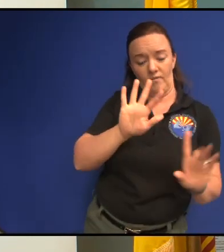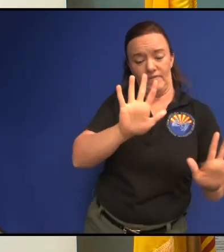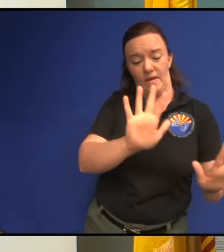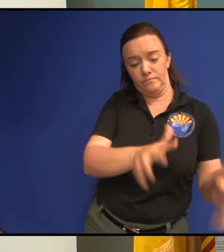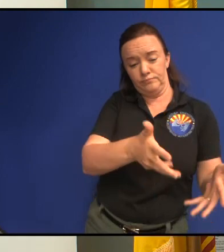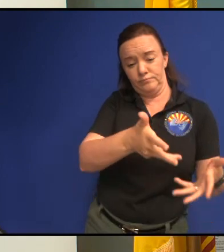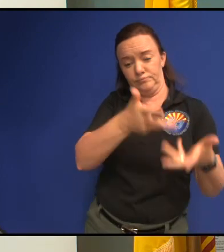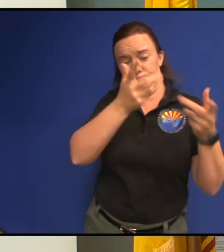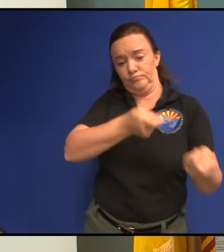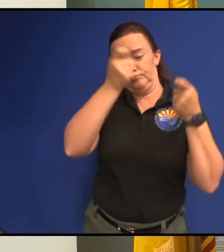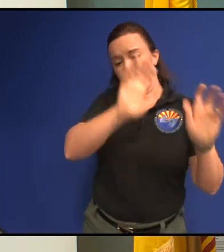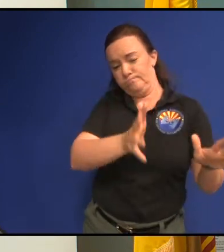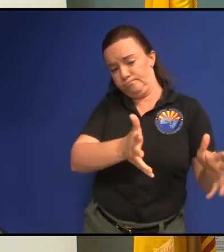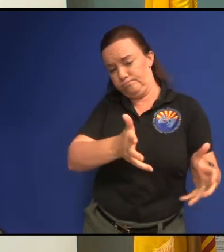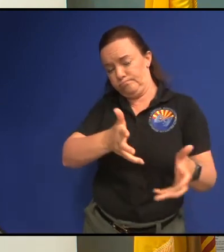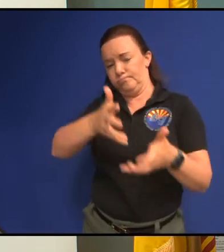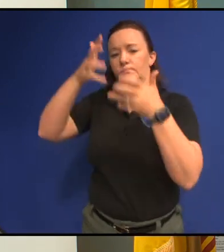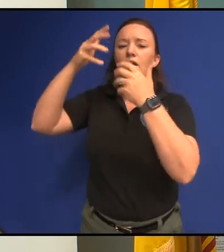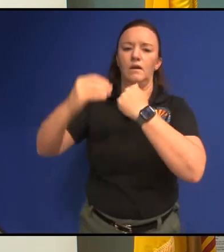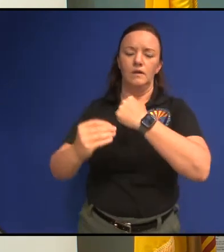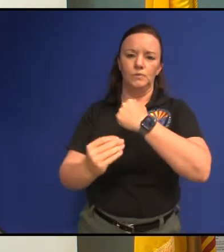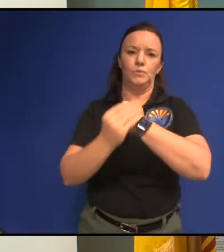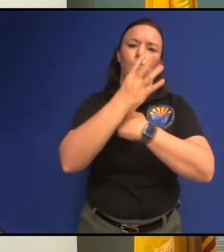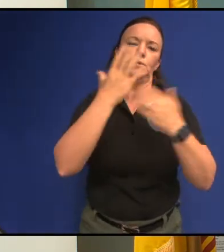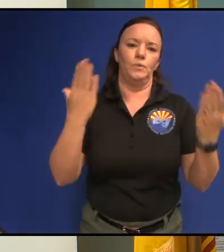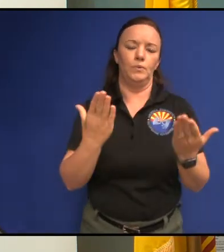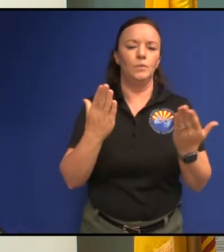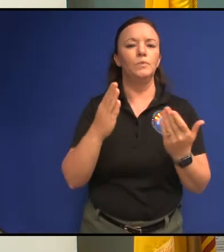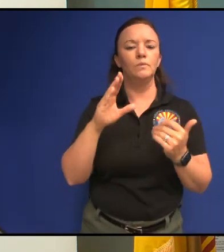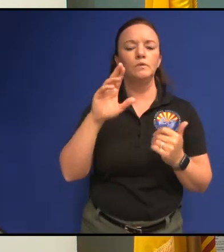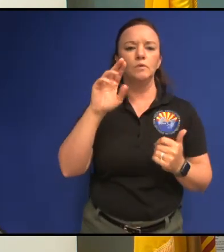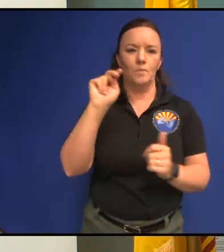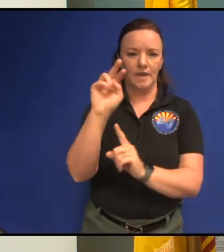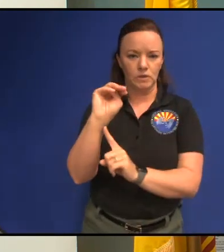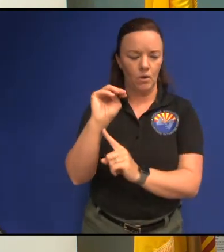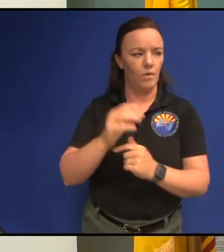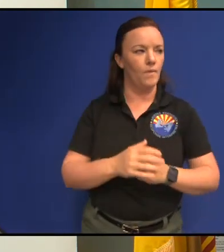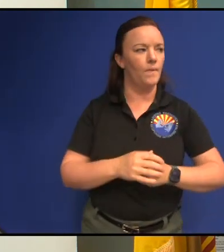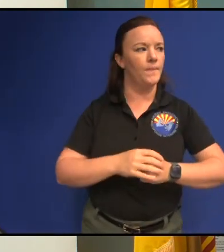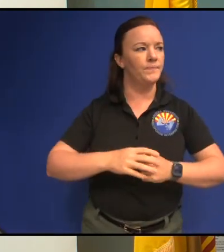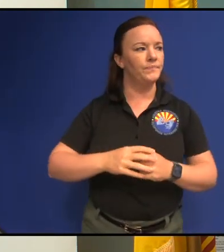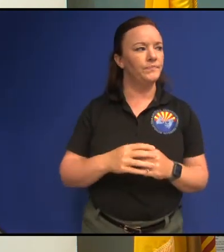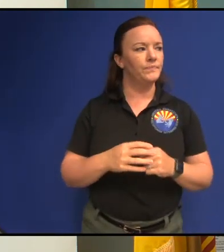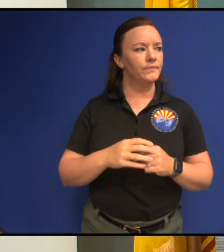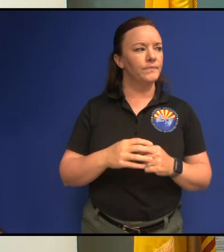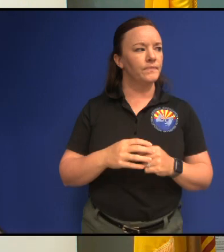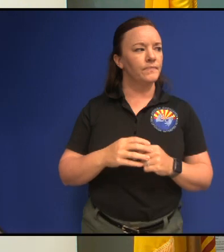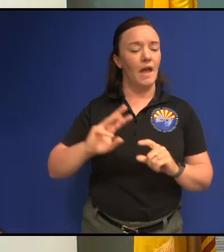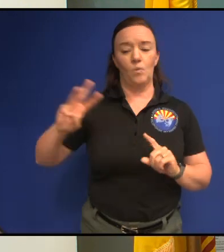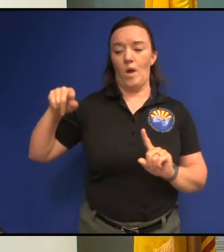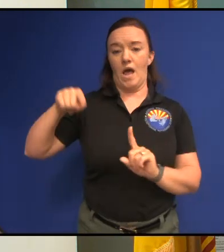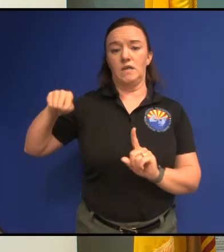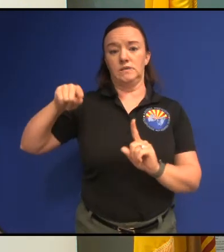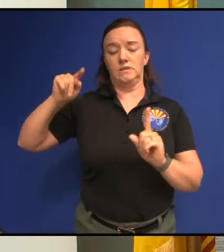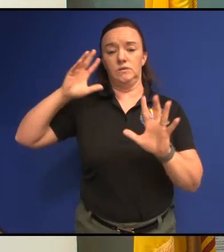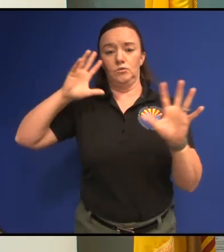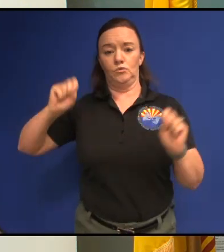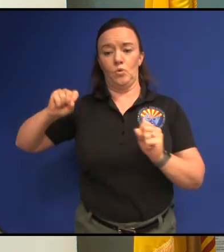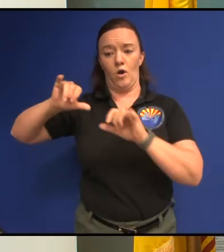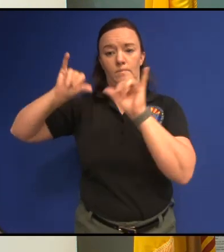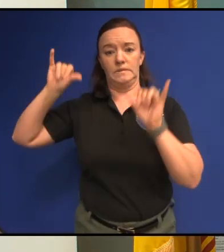Mexico here. And then also, with this storm system up over to our west, over the Great Basin, we have